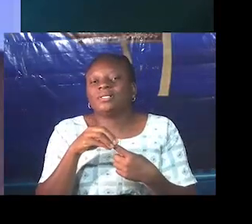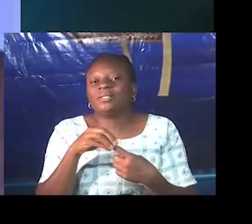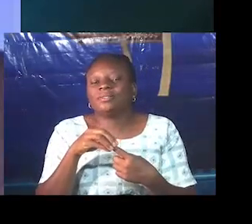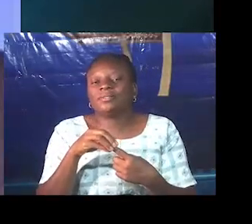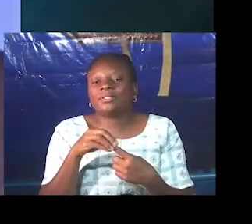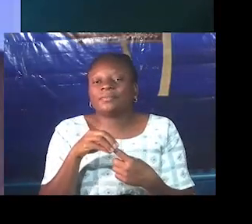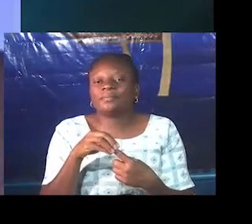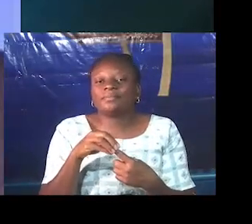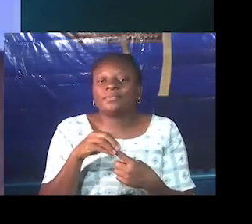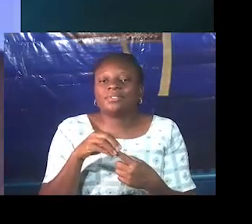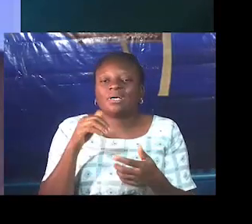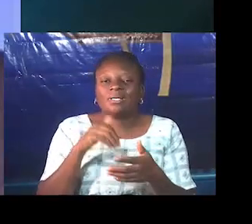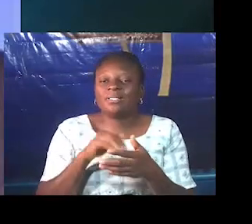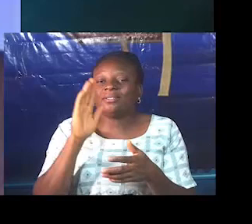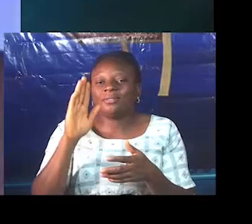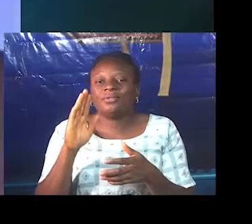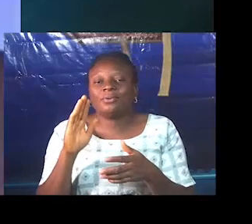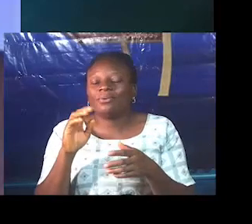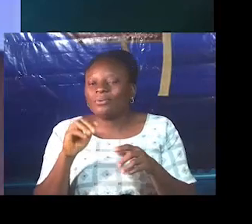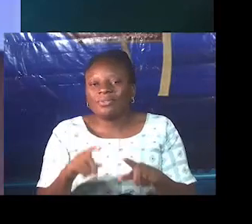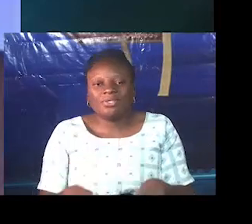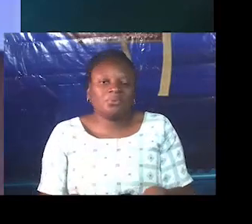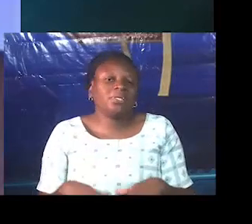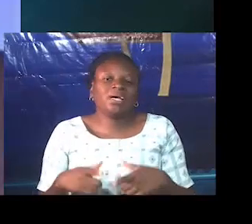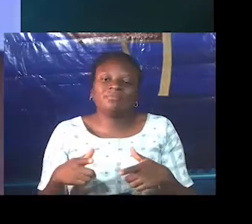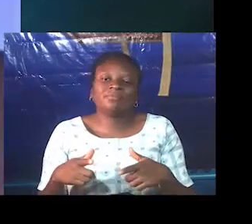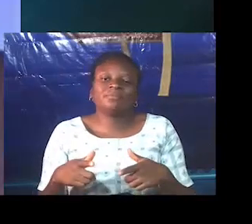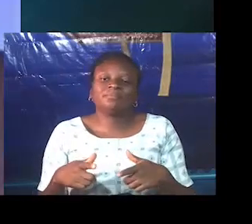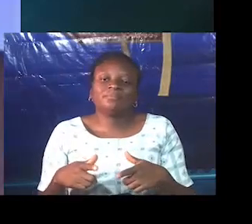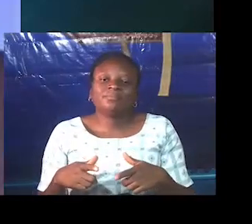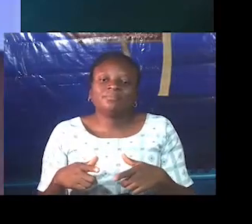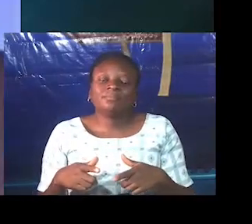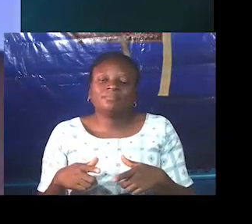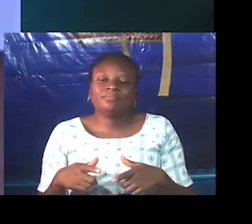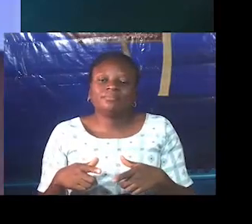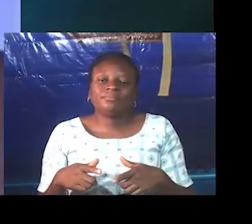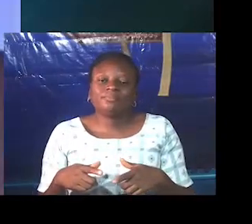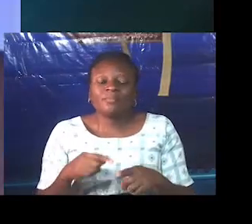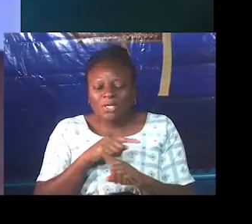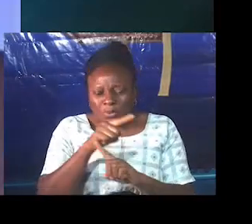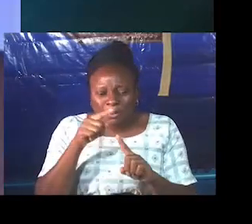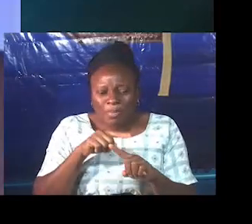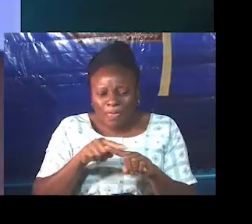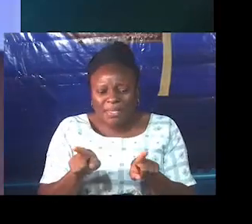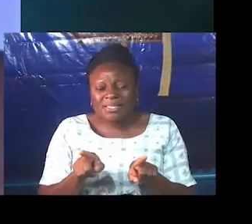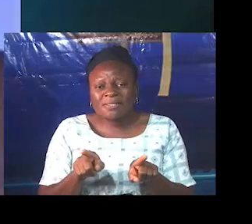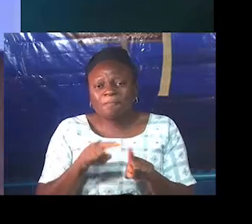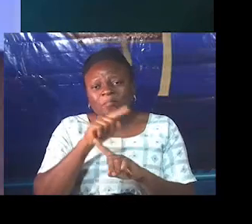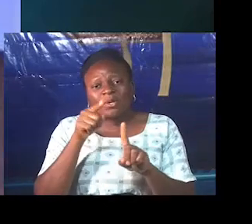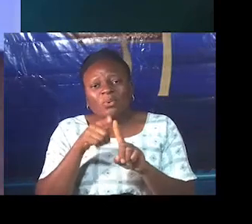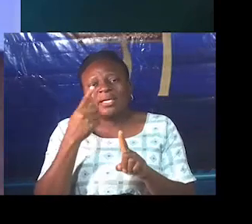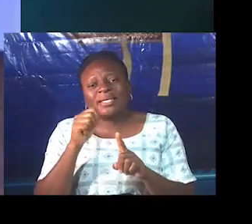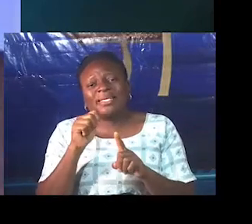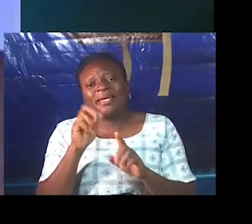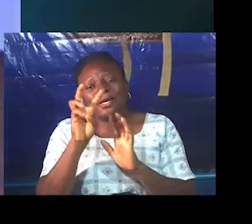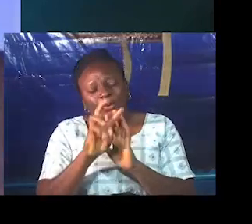a different carnality in your heart. But then when the will of God becomes clear, and you know that